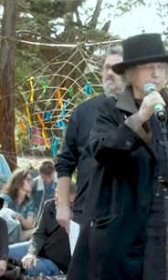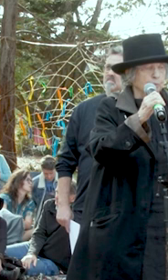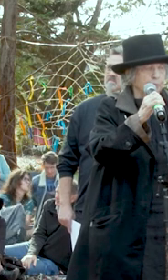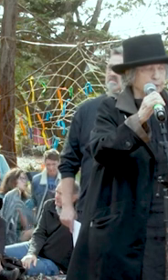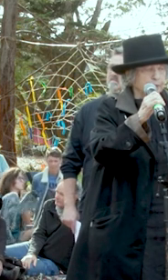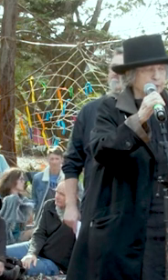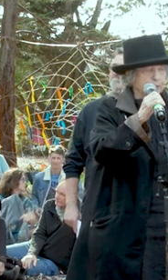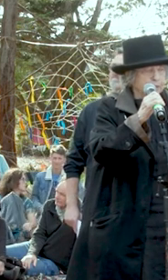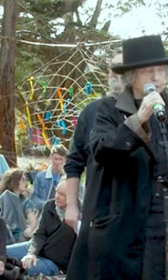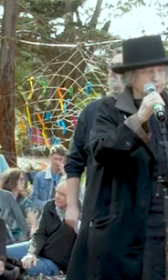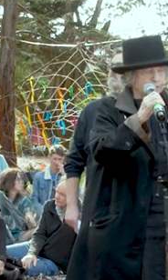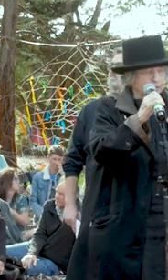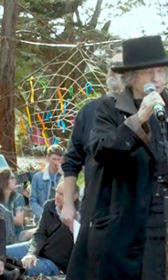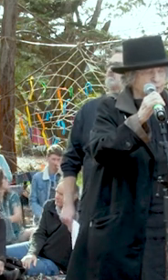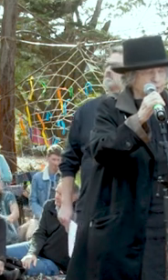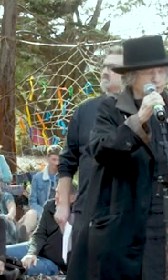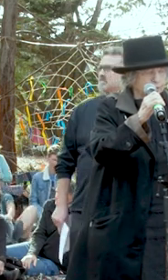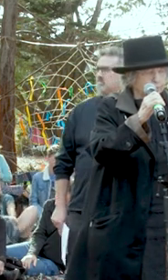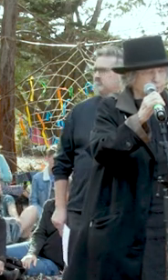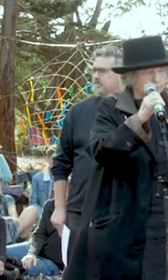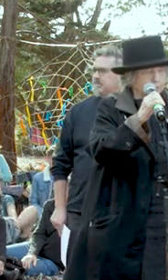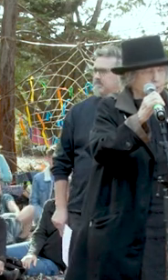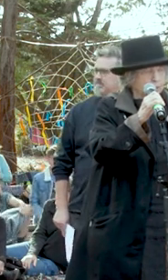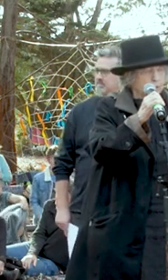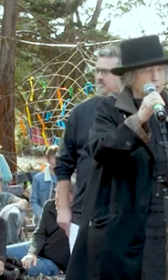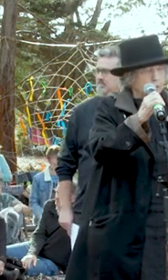Diane Marie Davis.